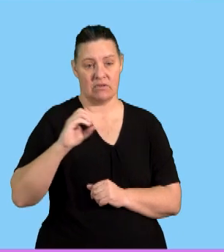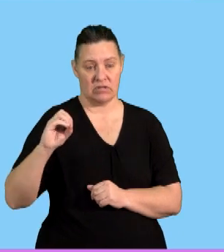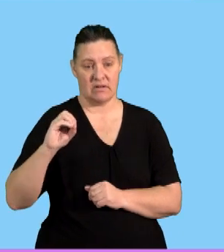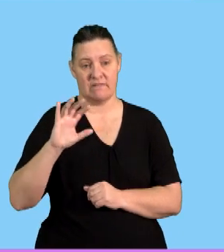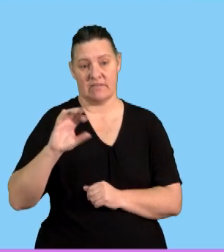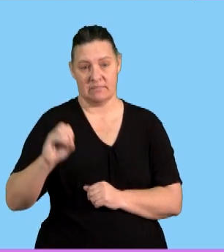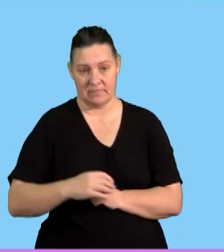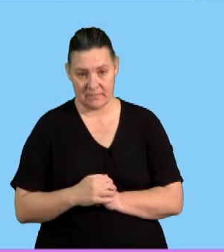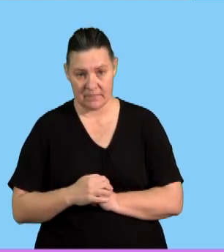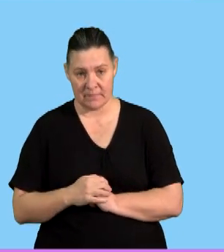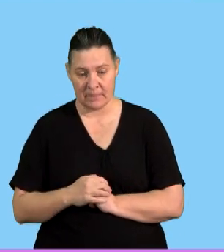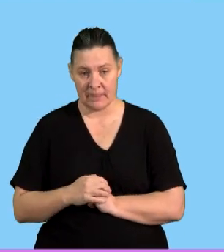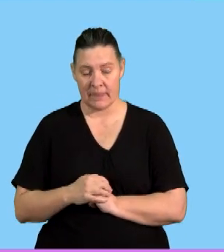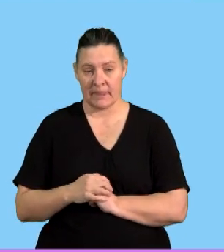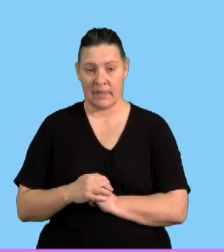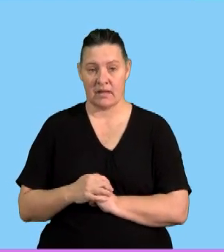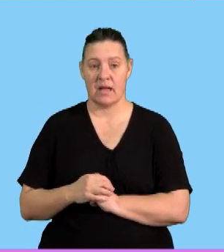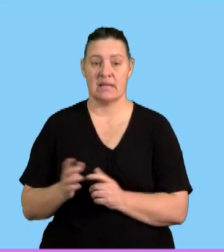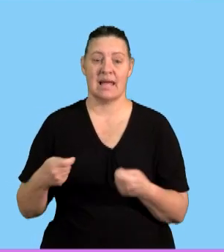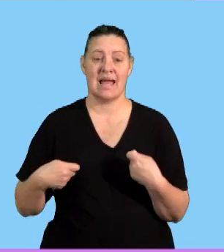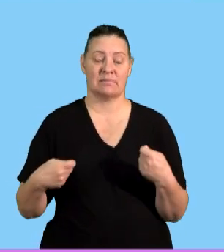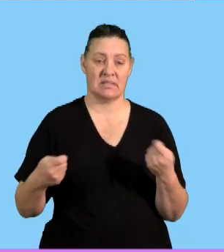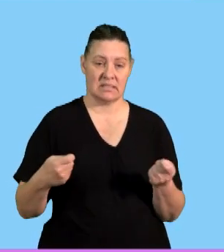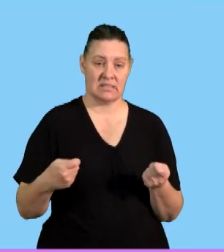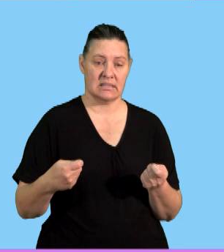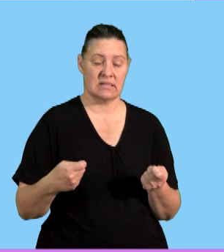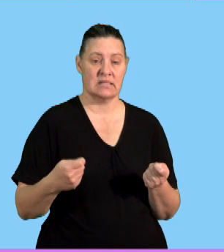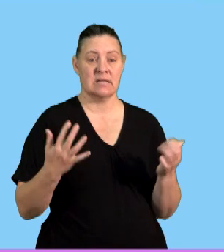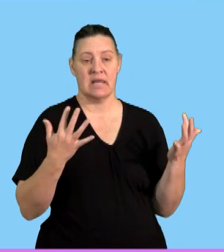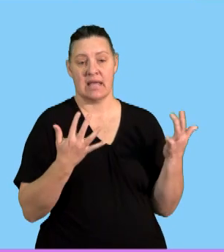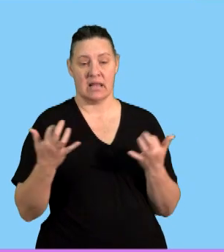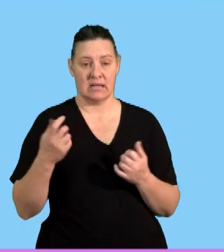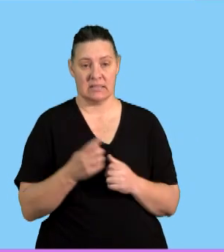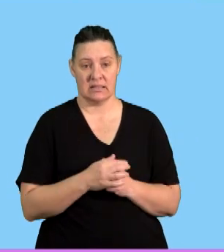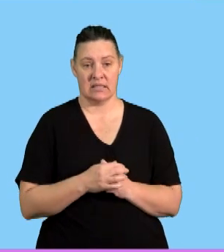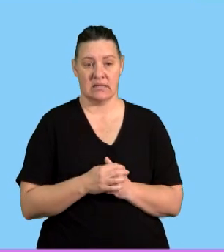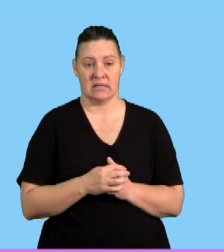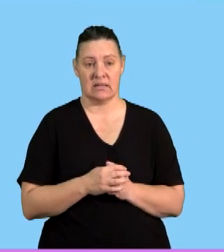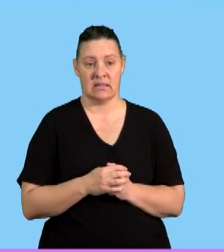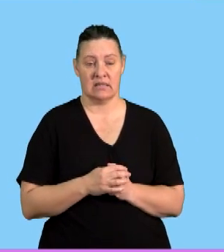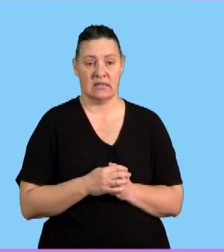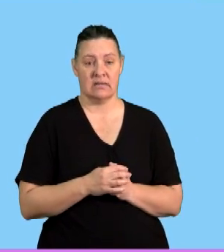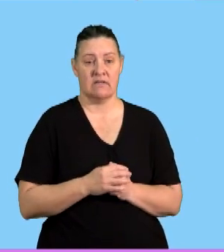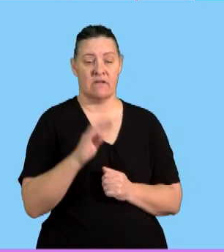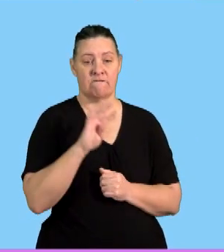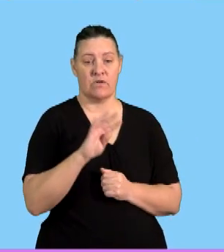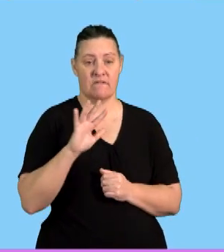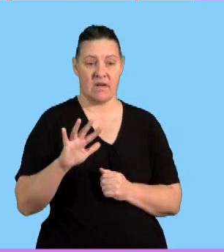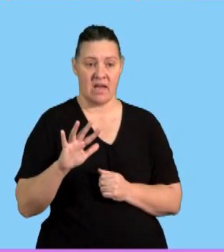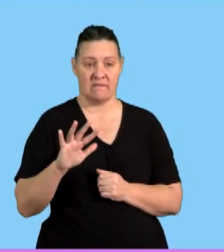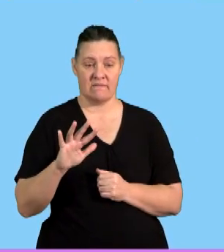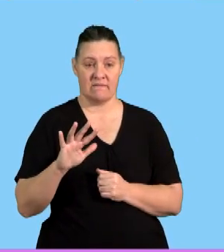3,750 Rand. And his expenses we need to calculate for 45 mugs, B